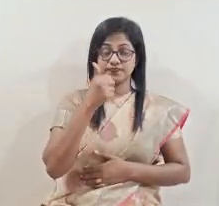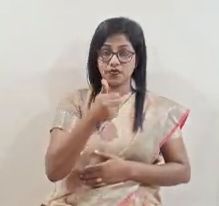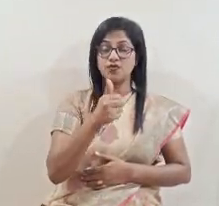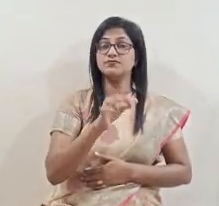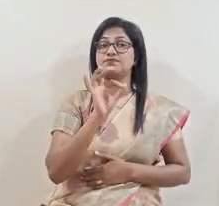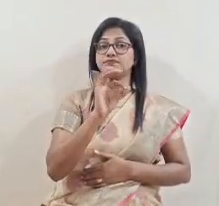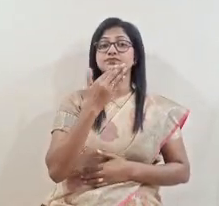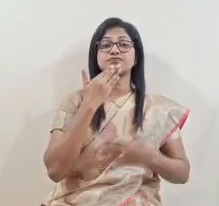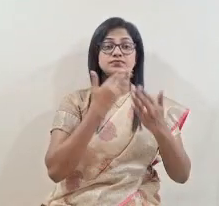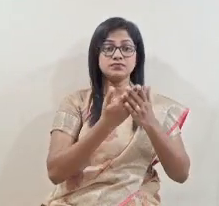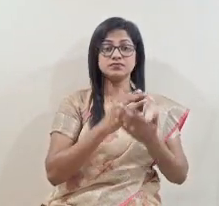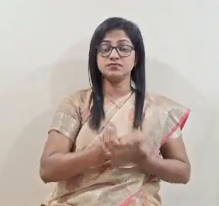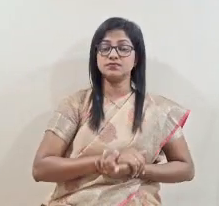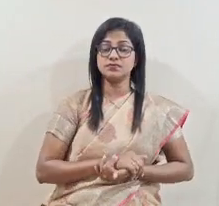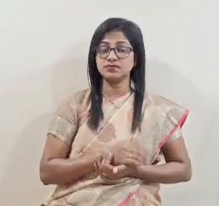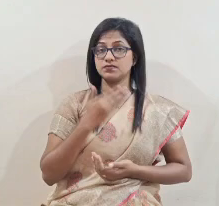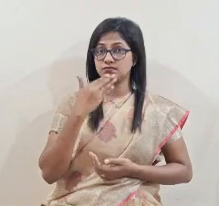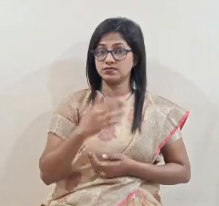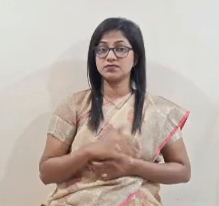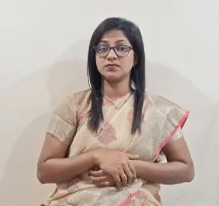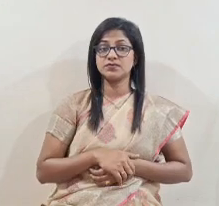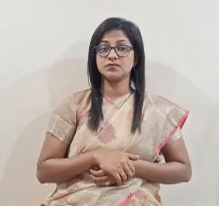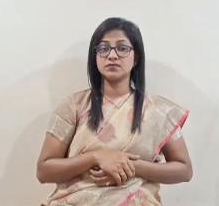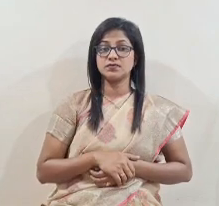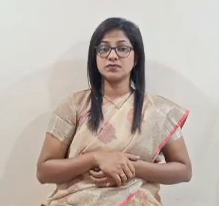Sanya is here.